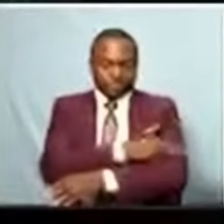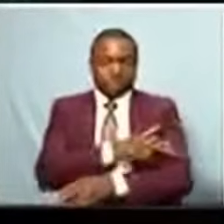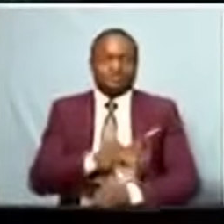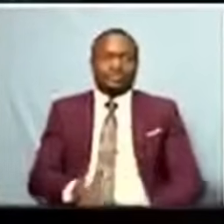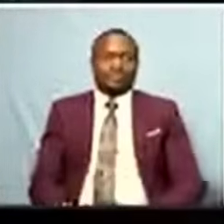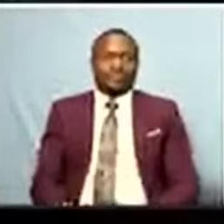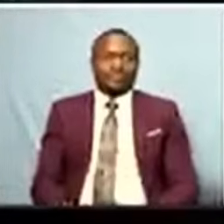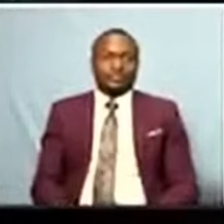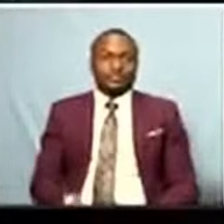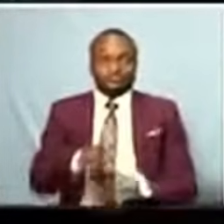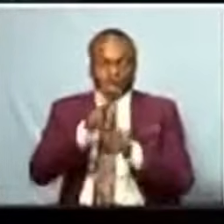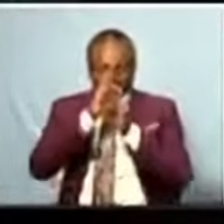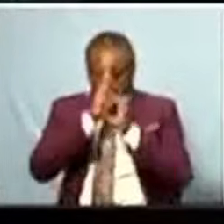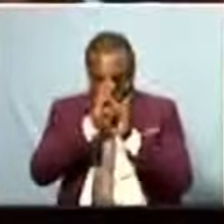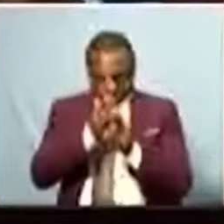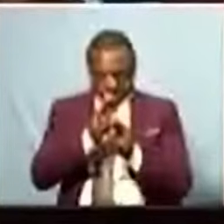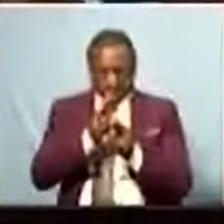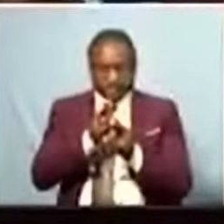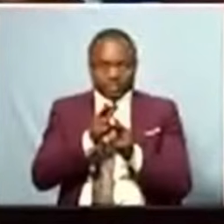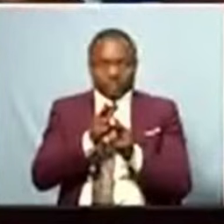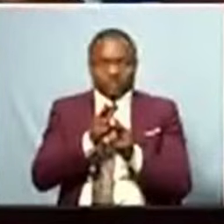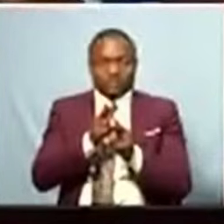Thank you. Honorable